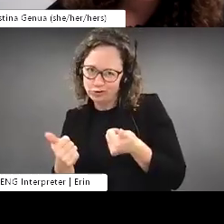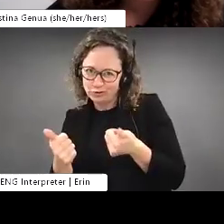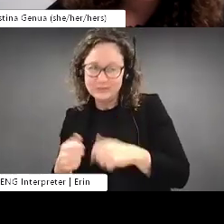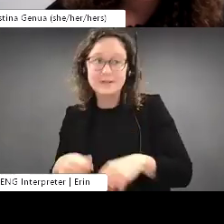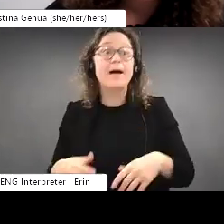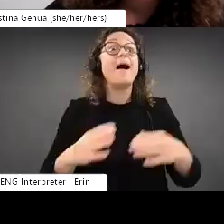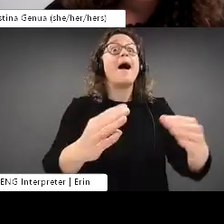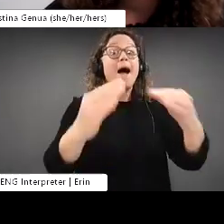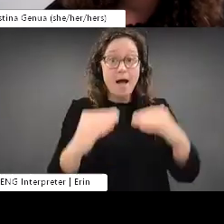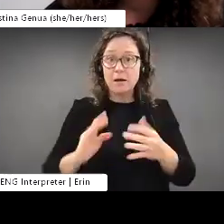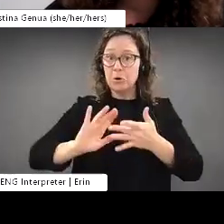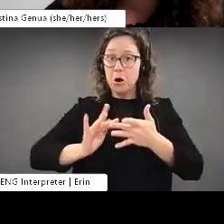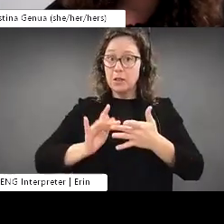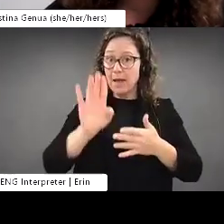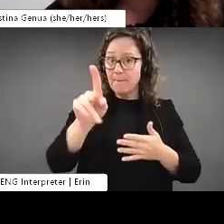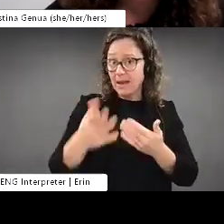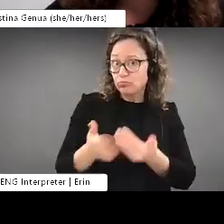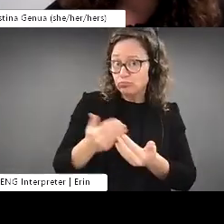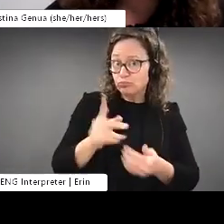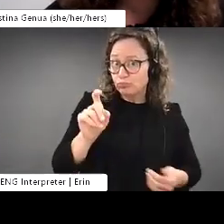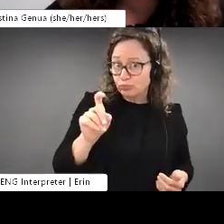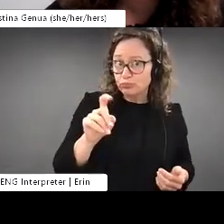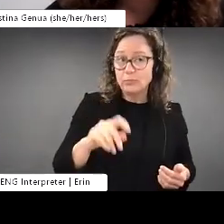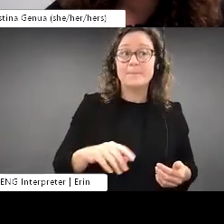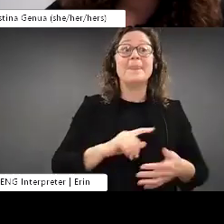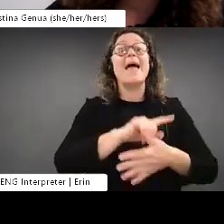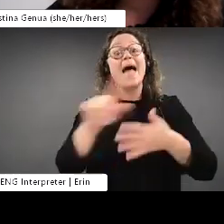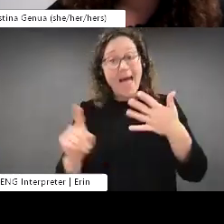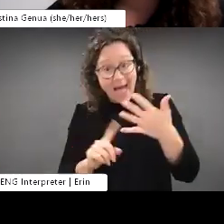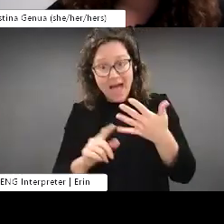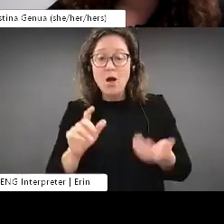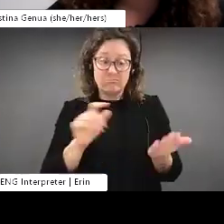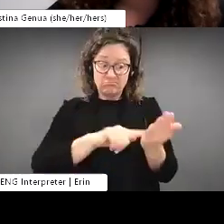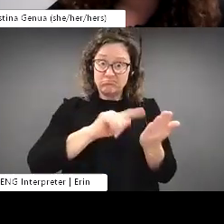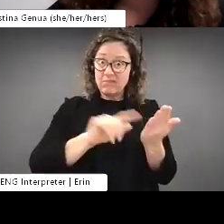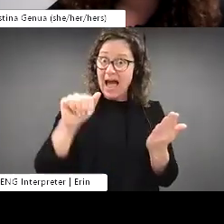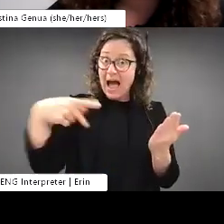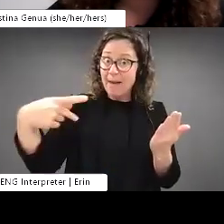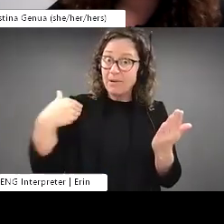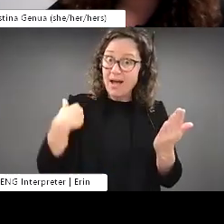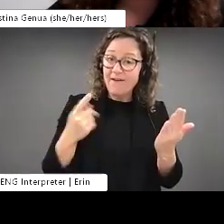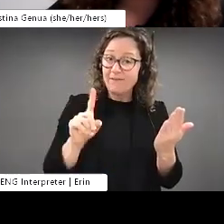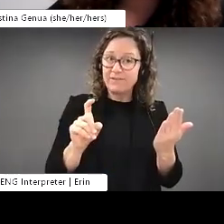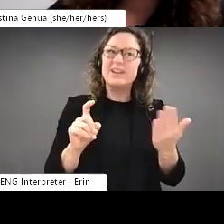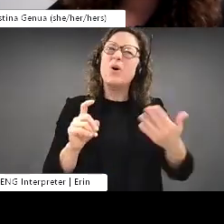online? And then lastly, is there an app for online banking? So these are all great questions that you